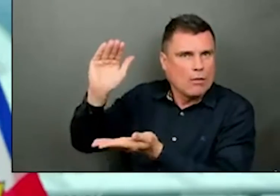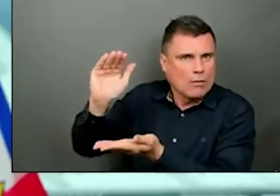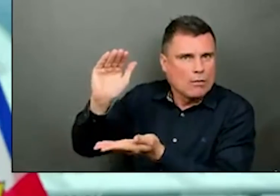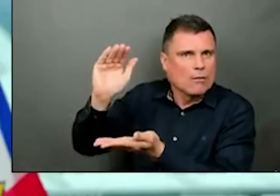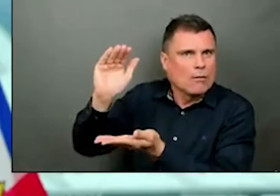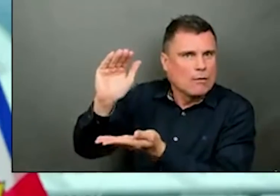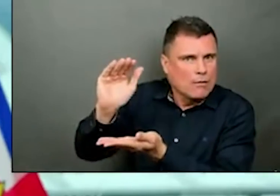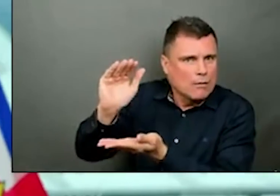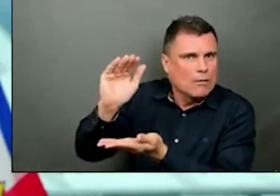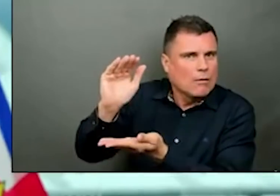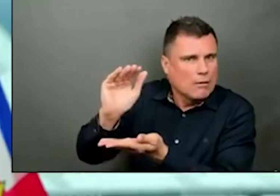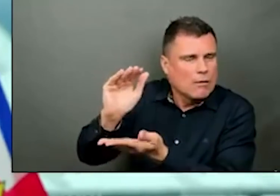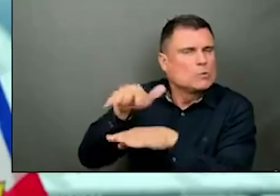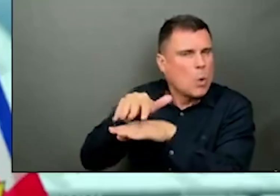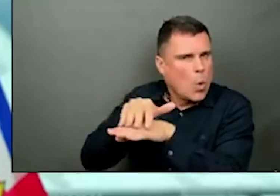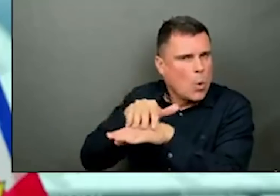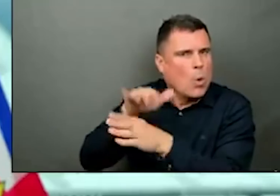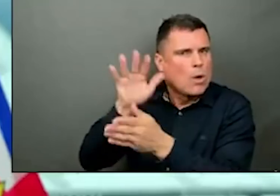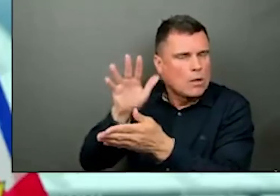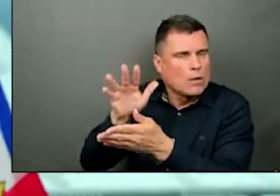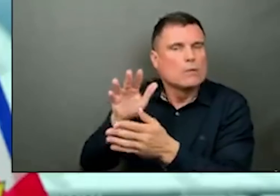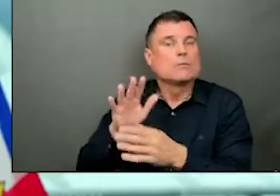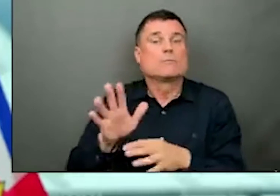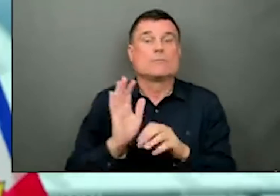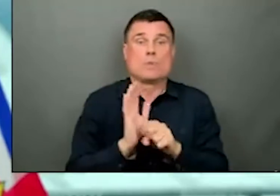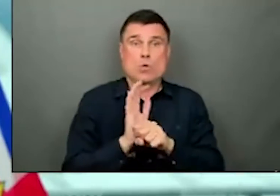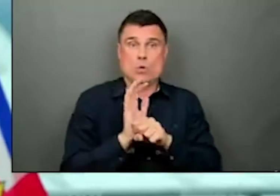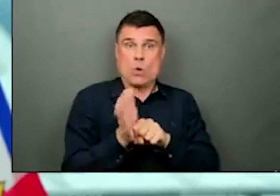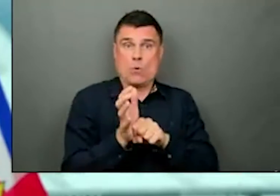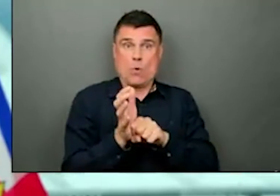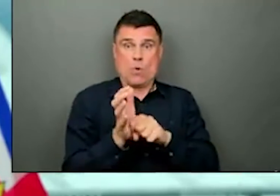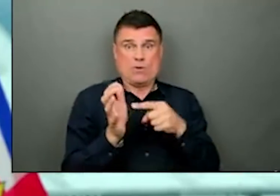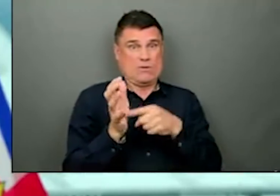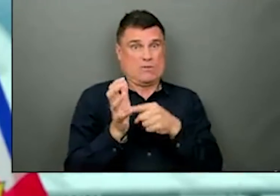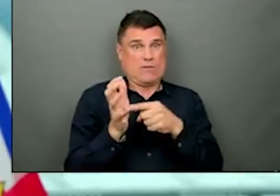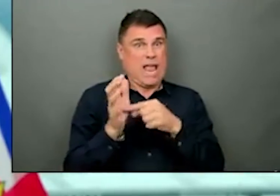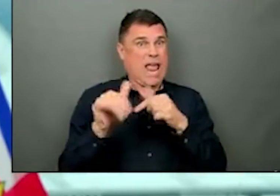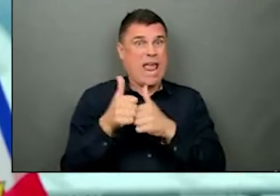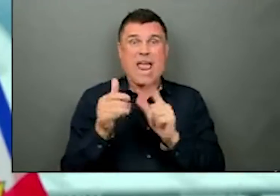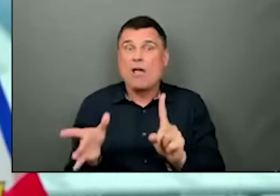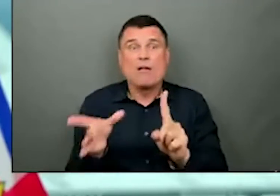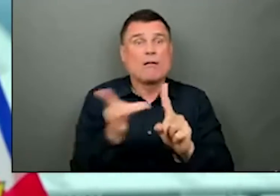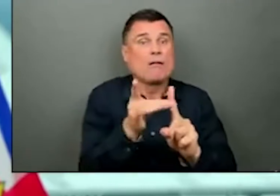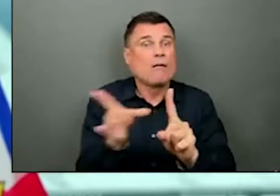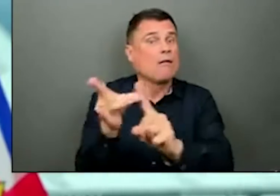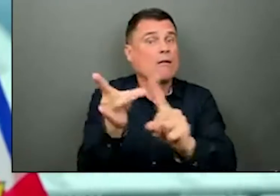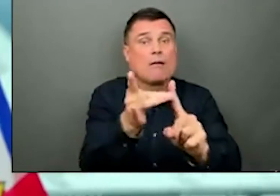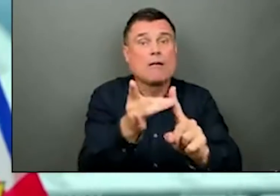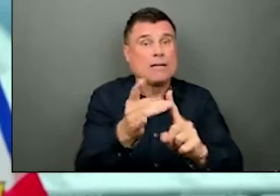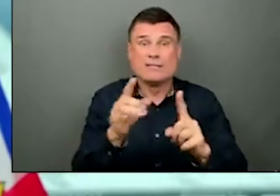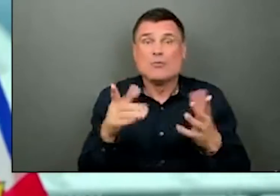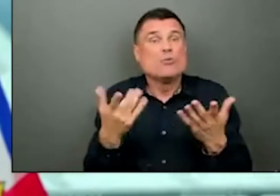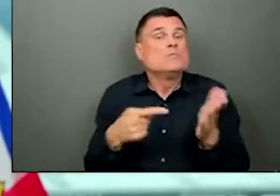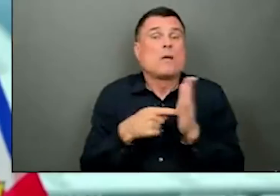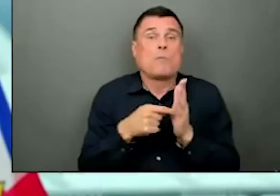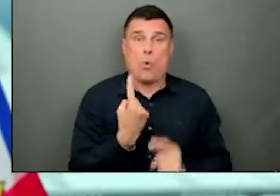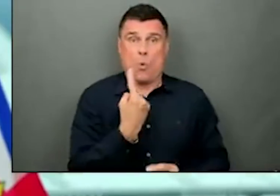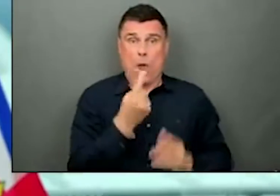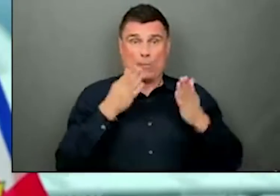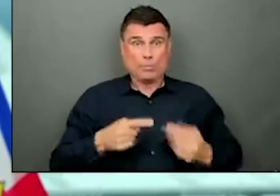it's one person that transmits to one other person, and that goes on. But in some cases, we know with this